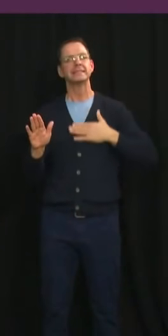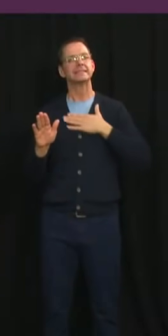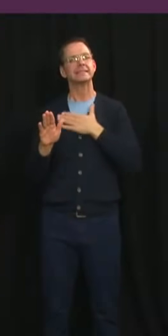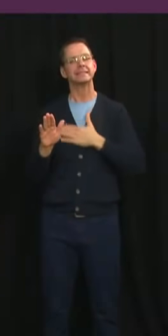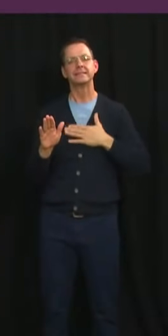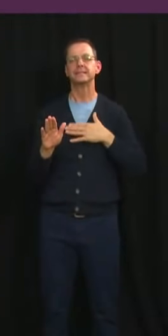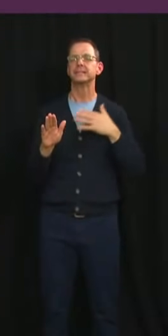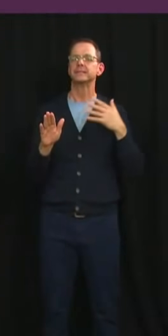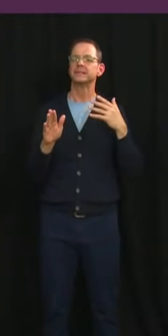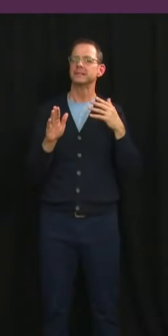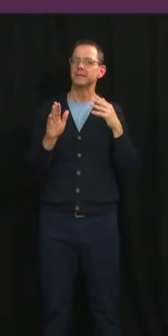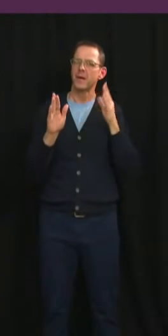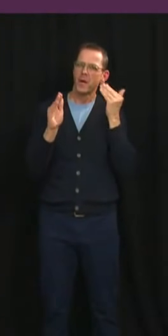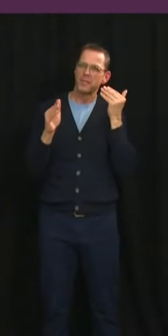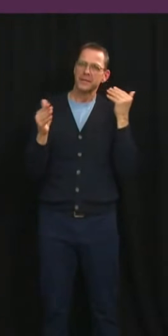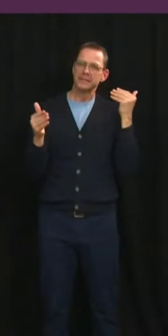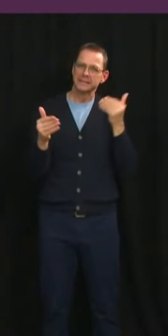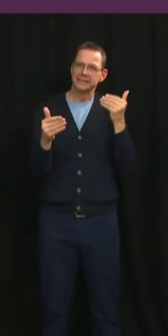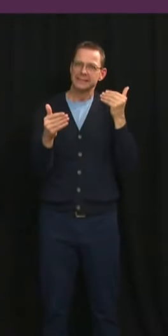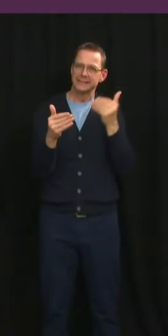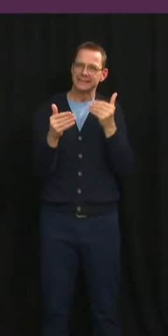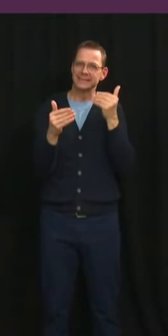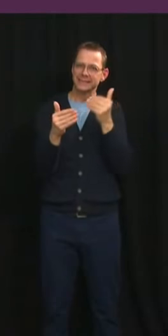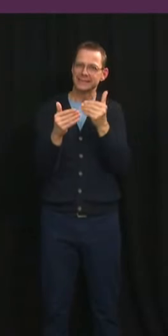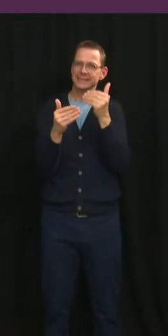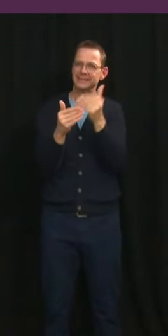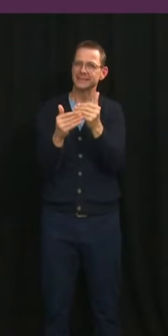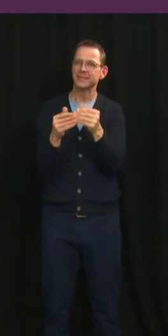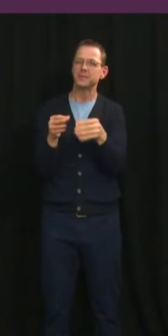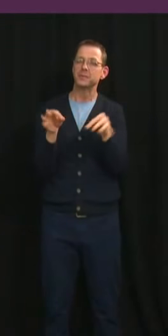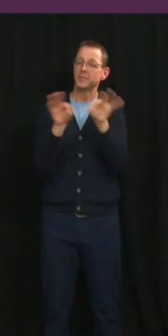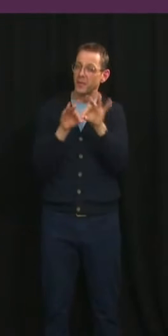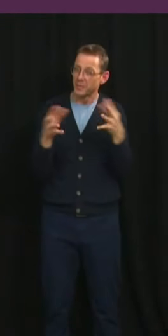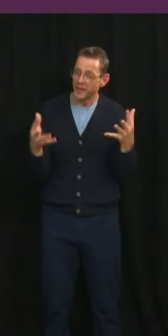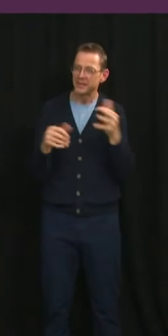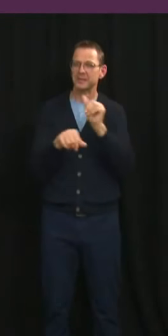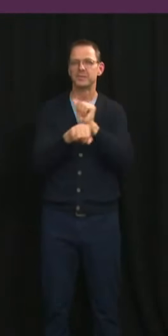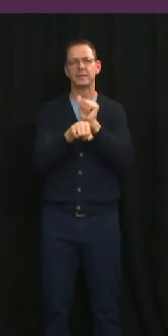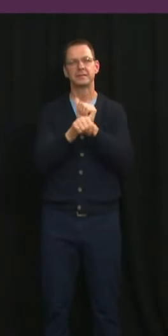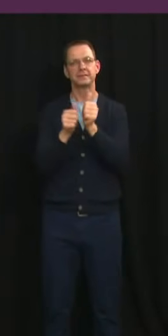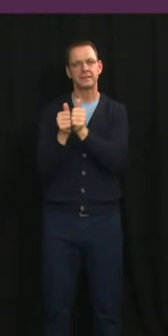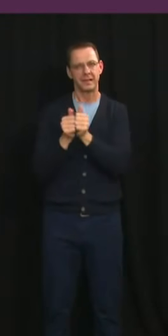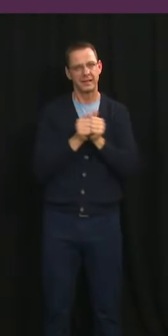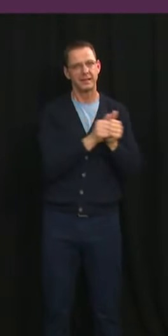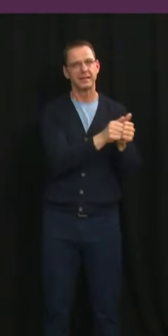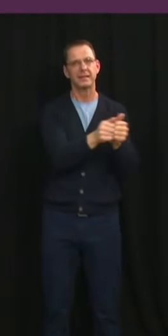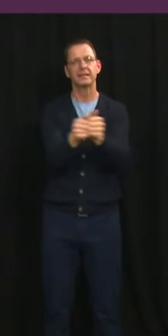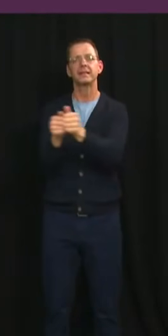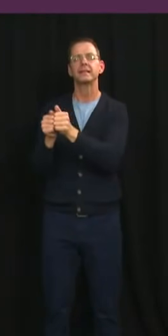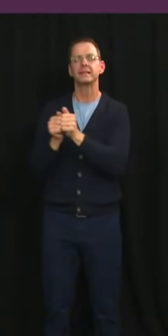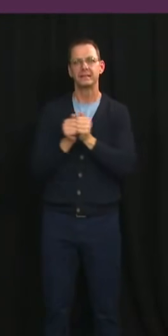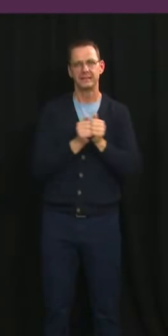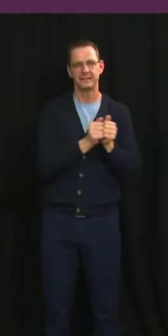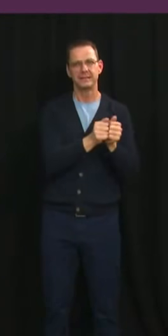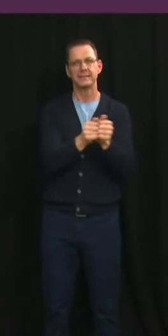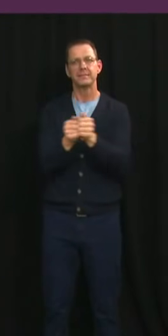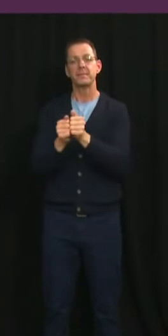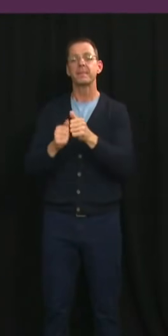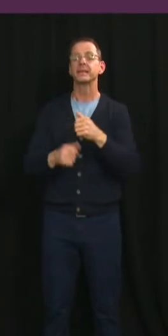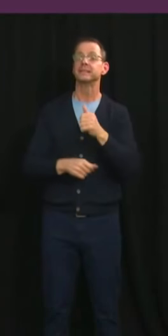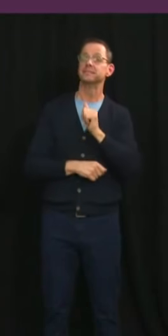pull together. I am concerned about the real polarization in the debate in this province and that we've seen around the